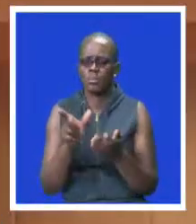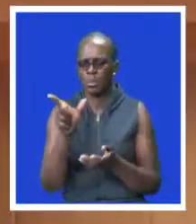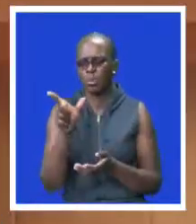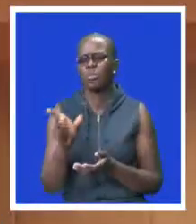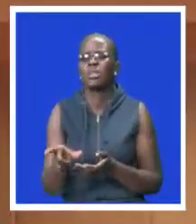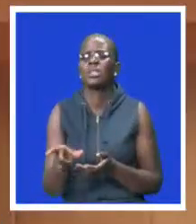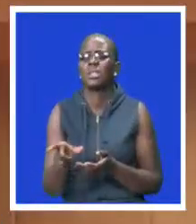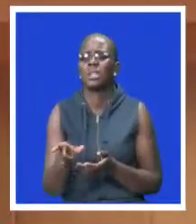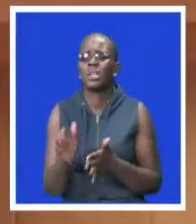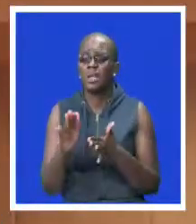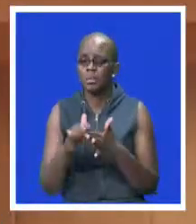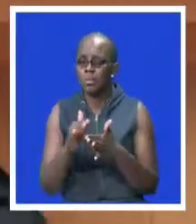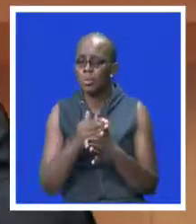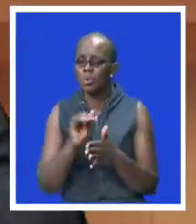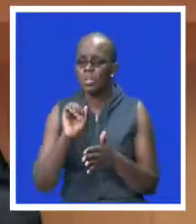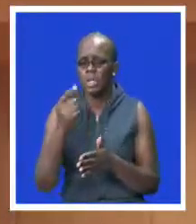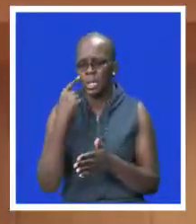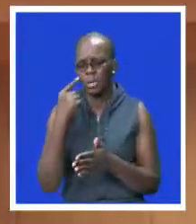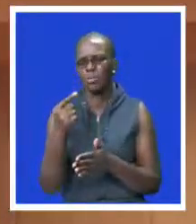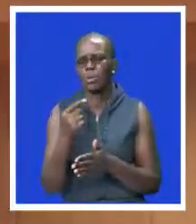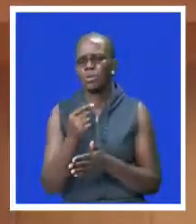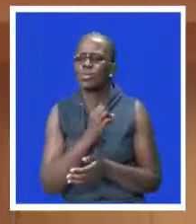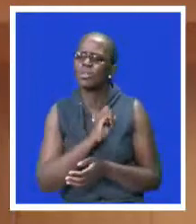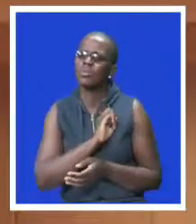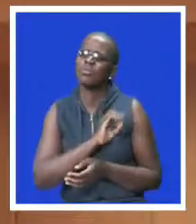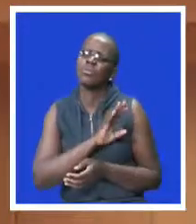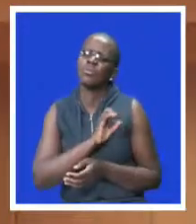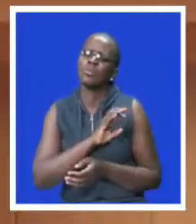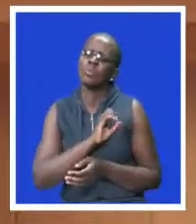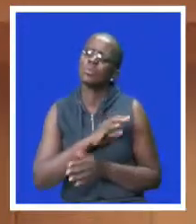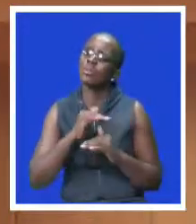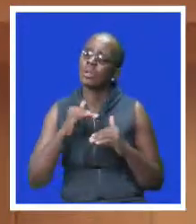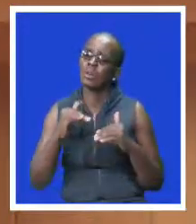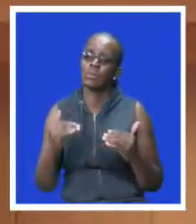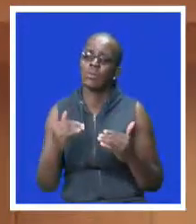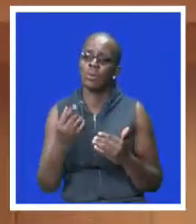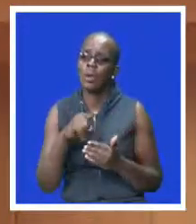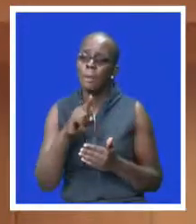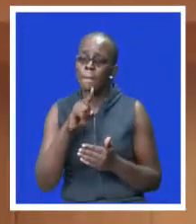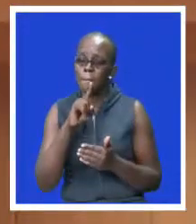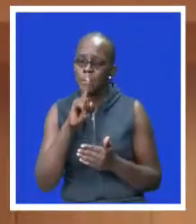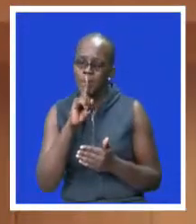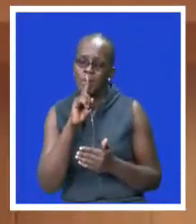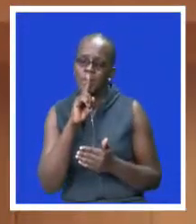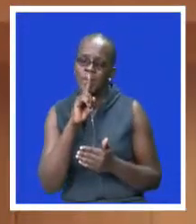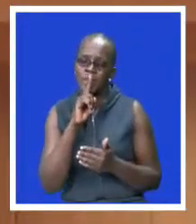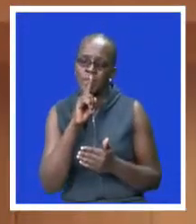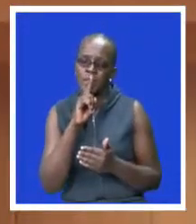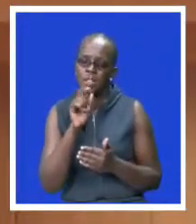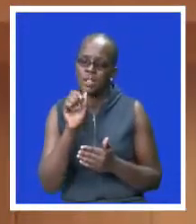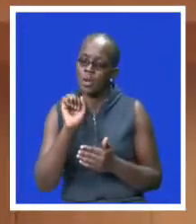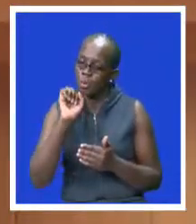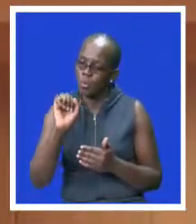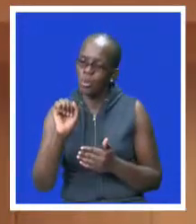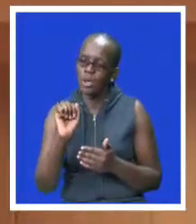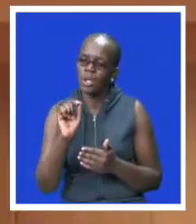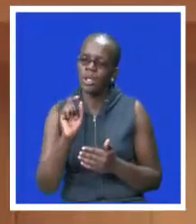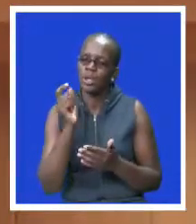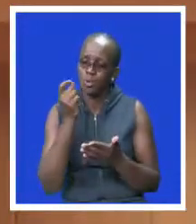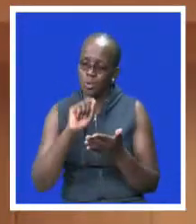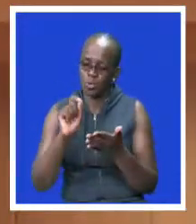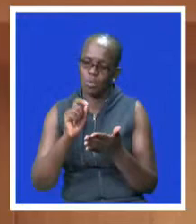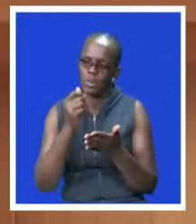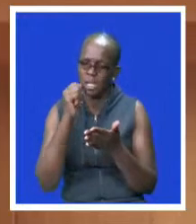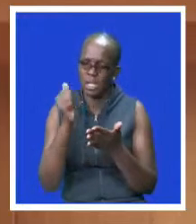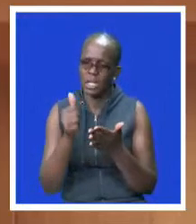sadness that I've just talked about. So I'm bringing in a positive light. That positive light would be, however, I know you will beat